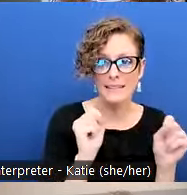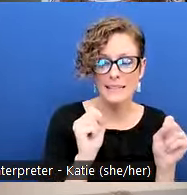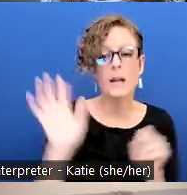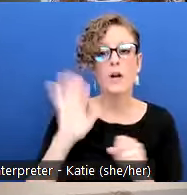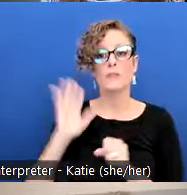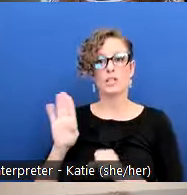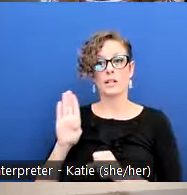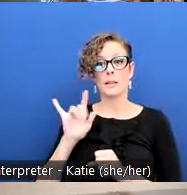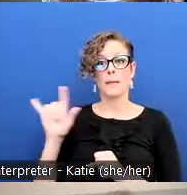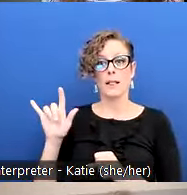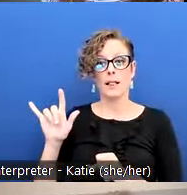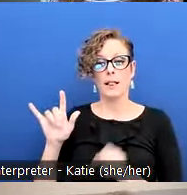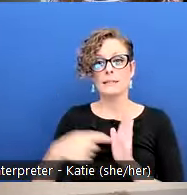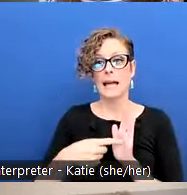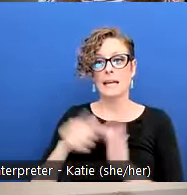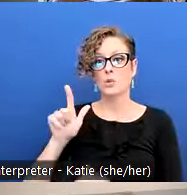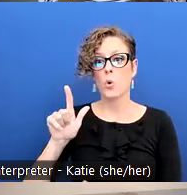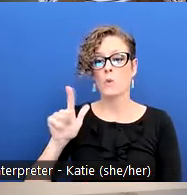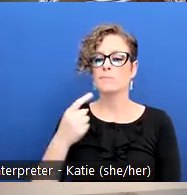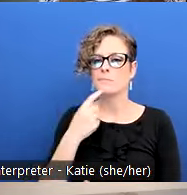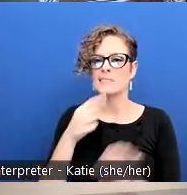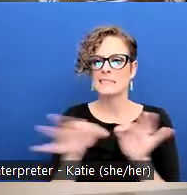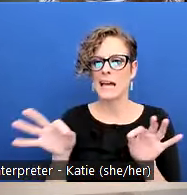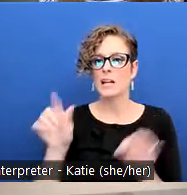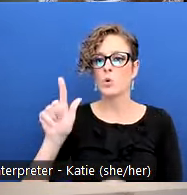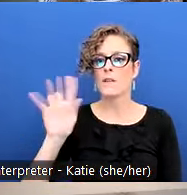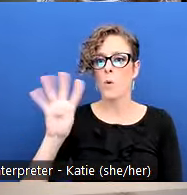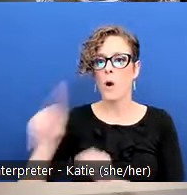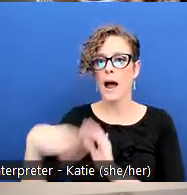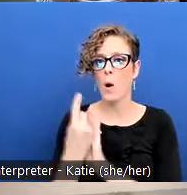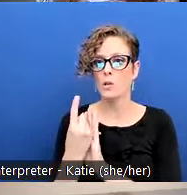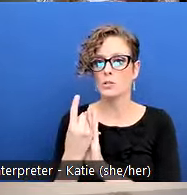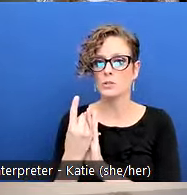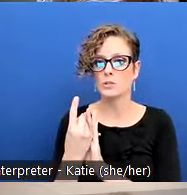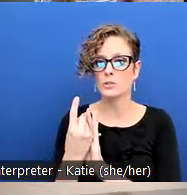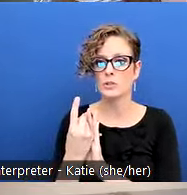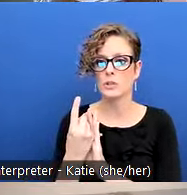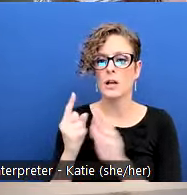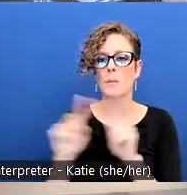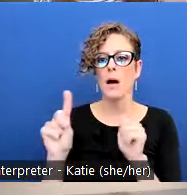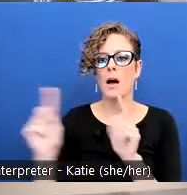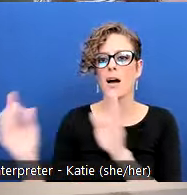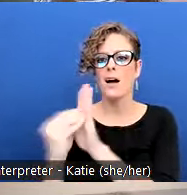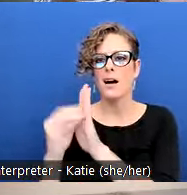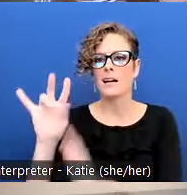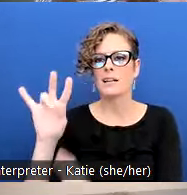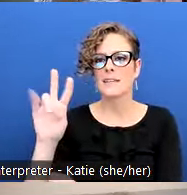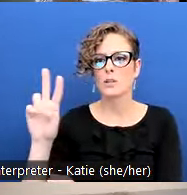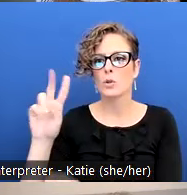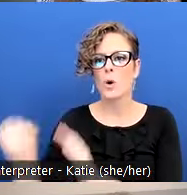said it was 24 hours, and we got language in there saying 72 hours if you're safety